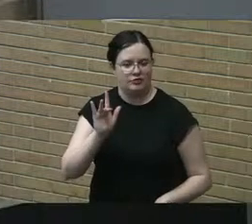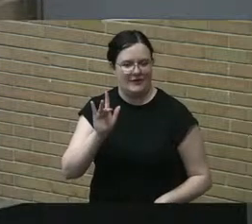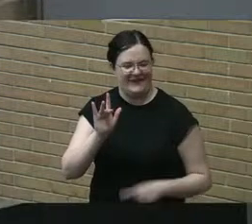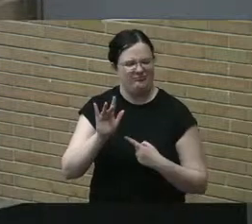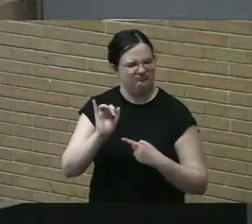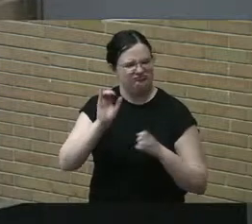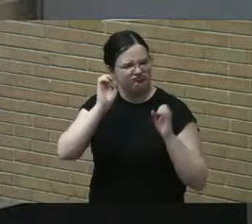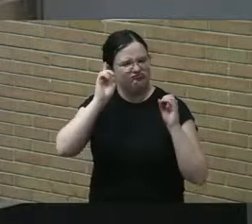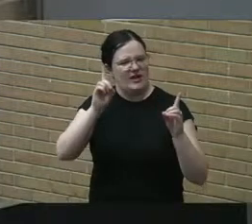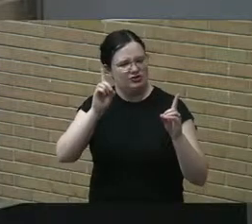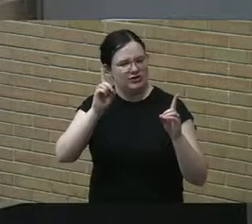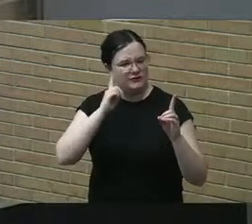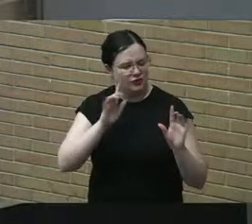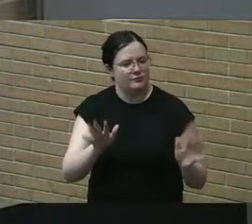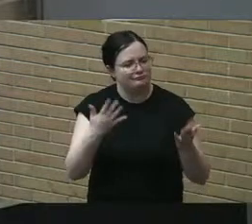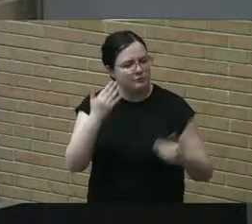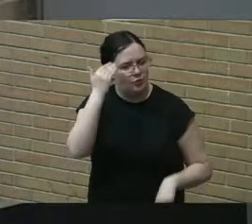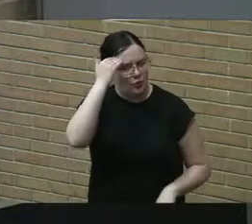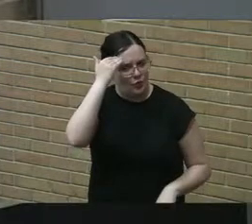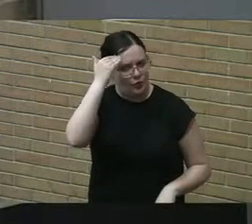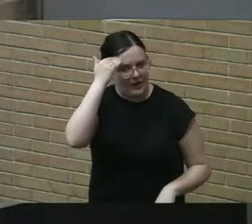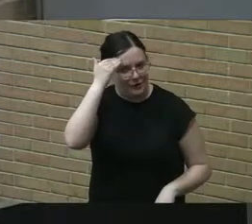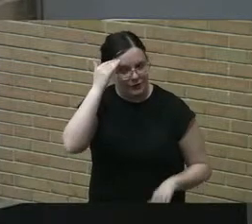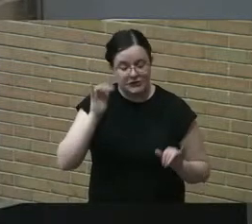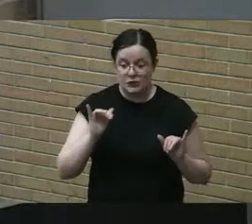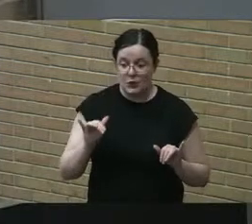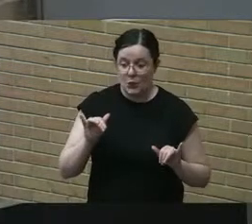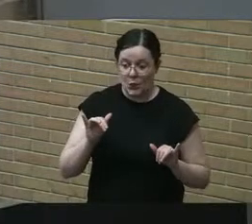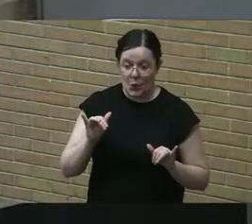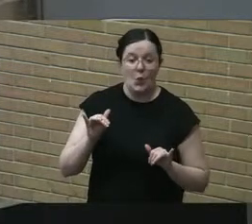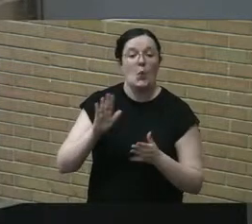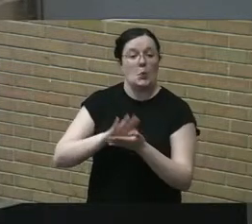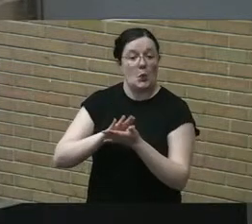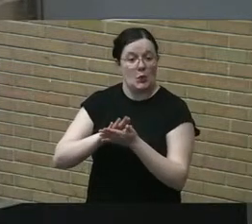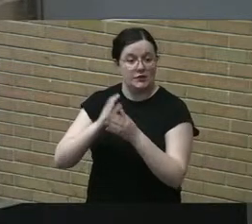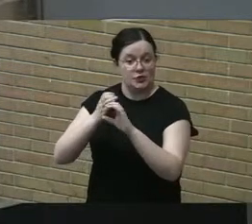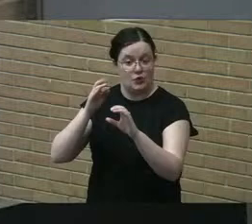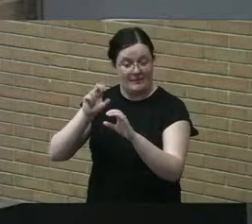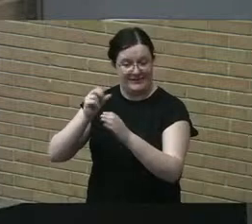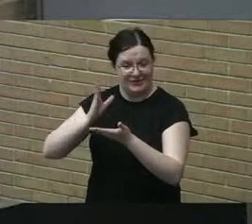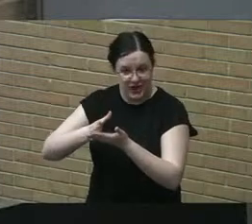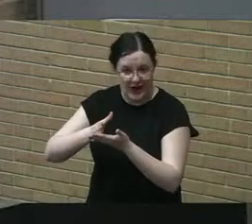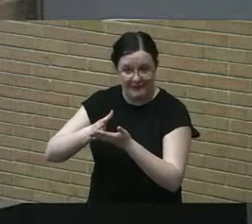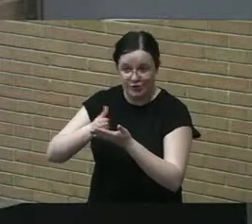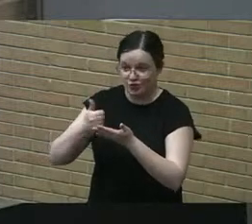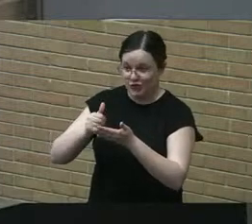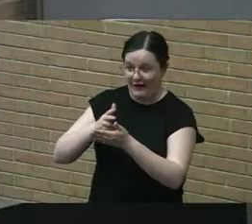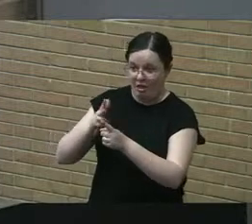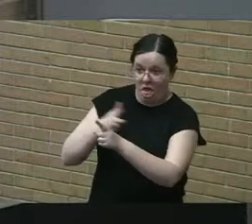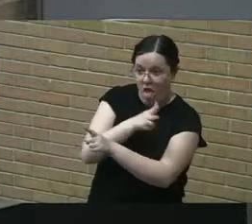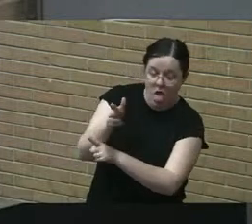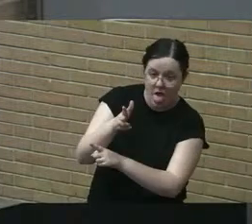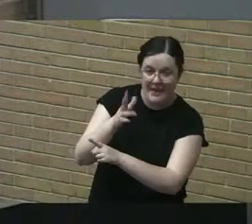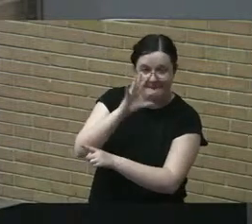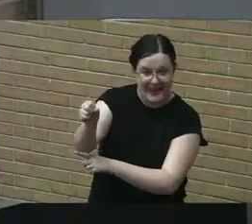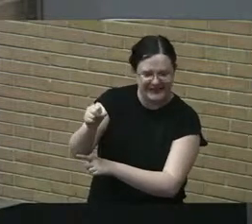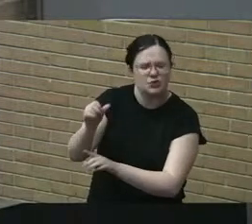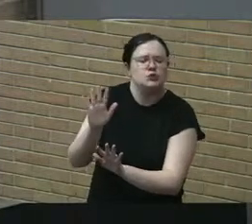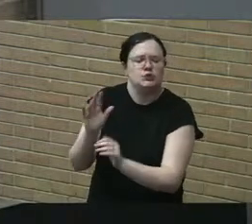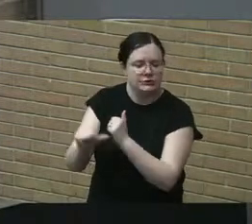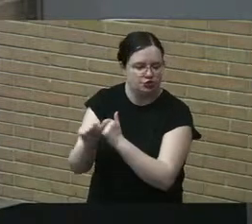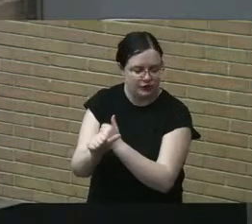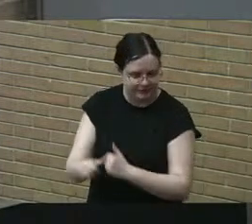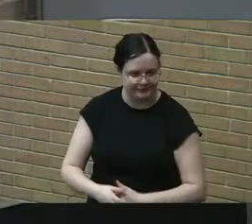to create awareness about the dangers of passing stopped school buses. They also reiterated that the April